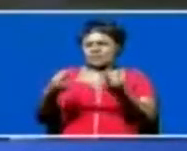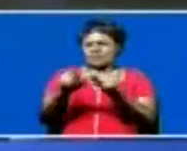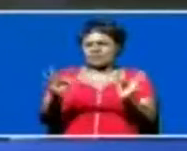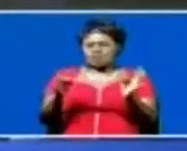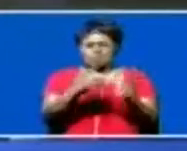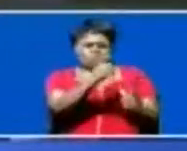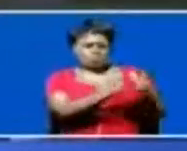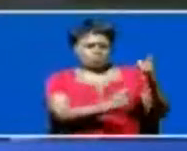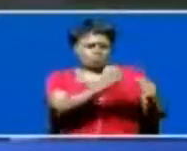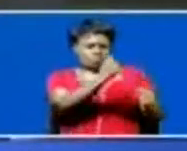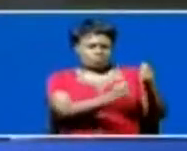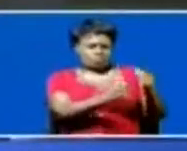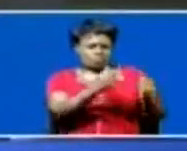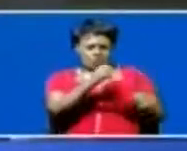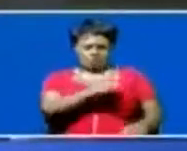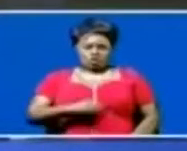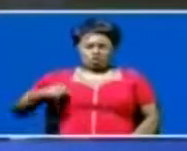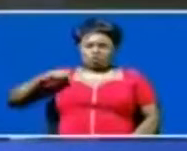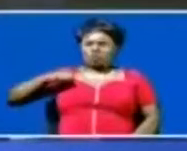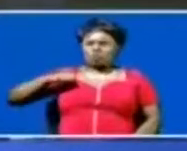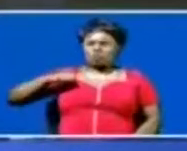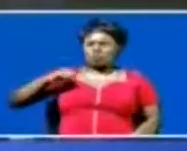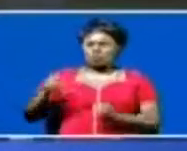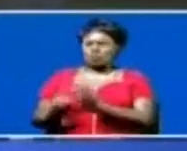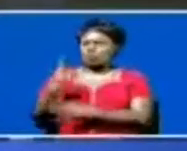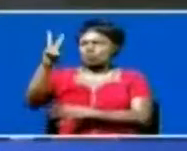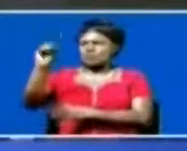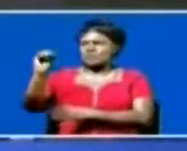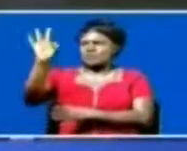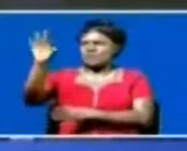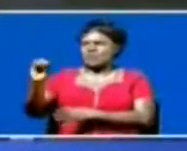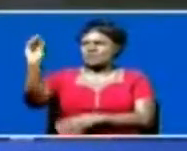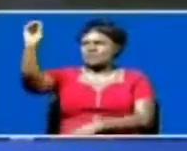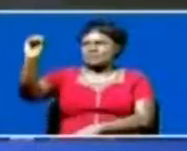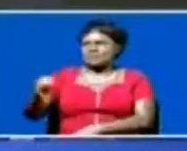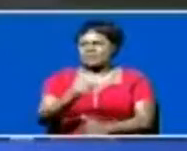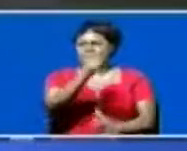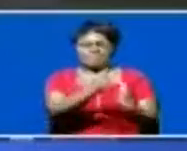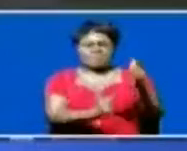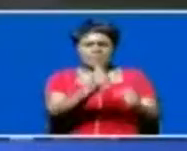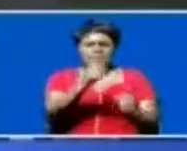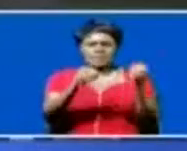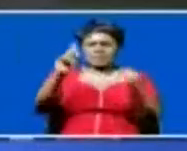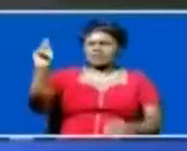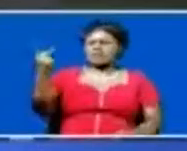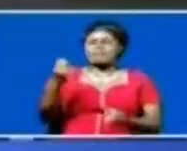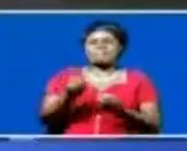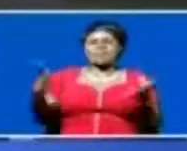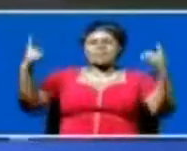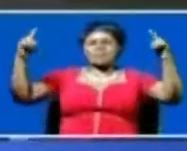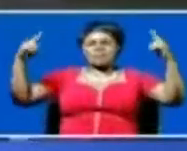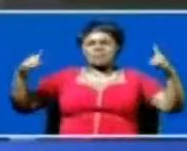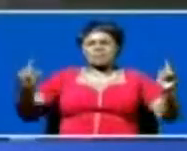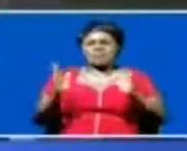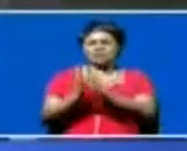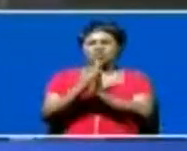dairy, I think Githunguri is probably producing 20 to 30% of the milk output in Kenya. There are a lot of success